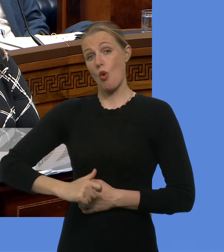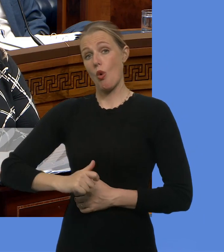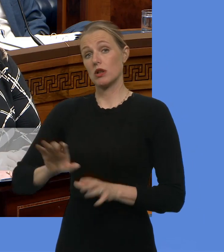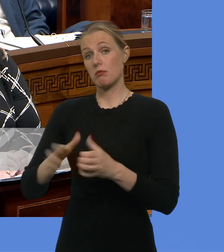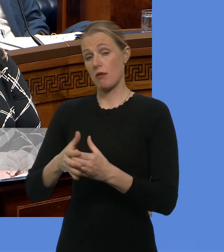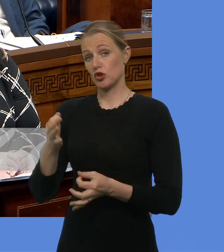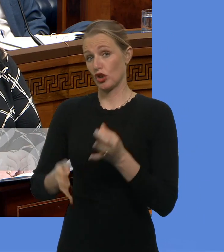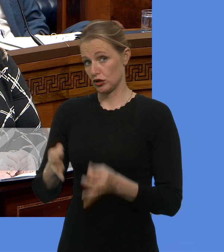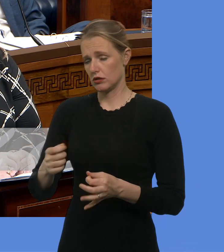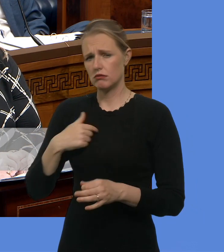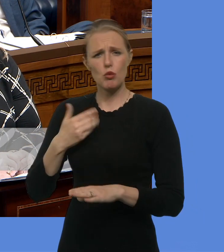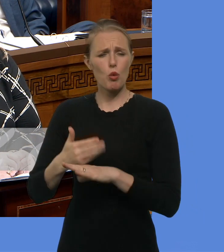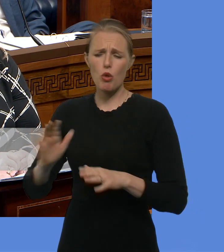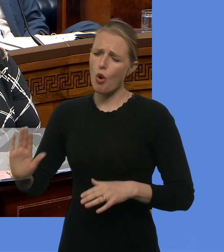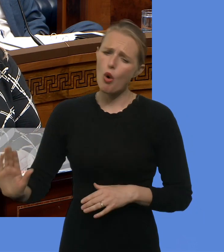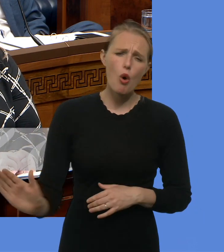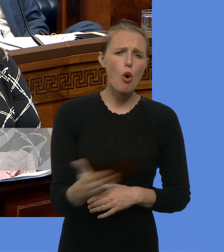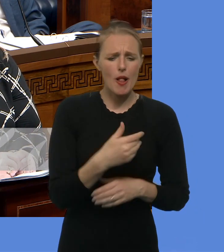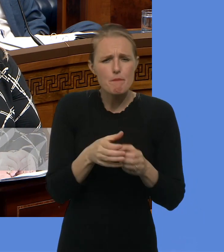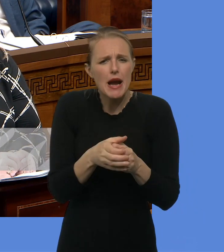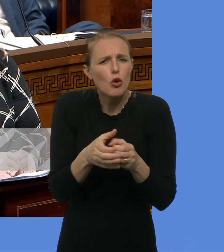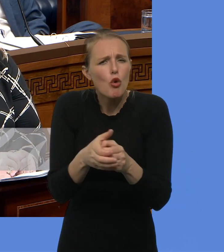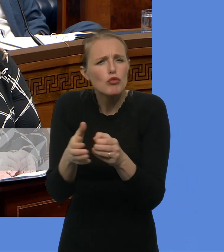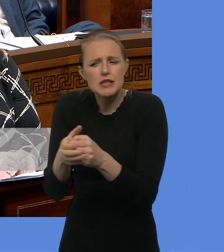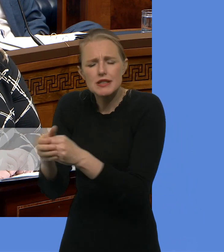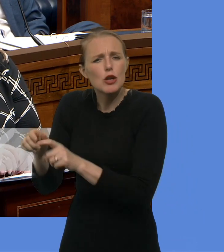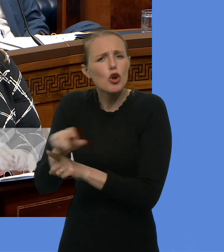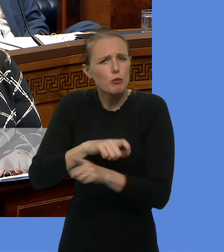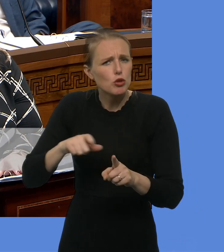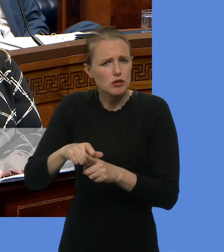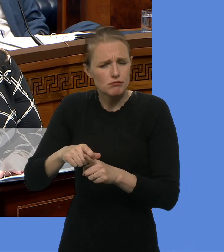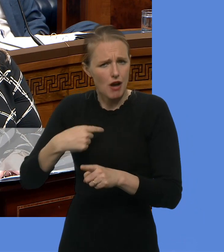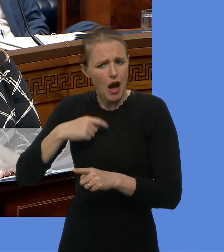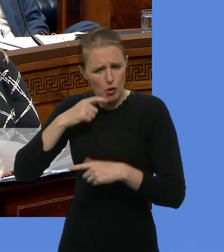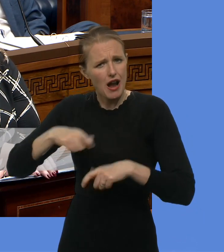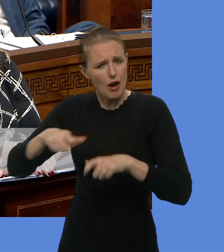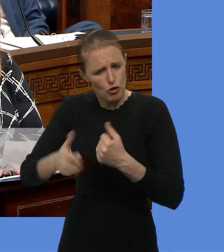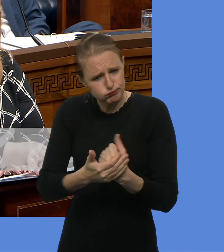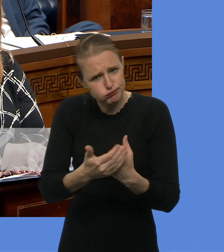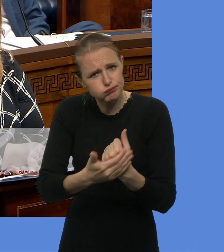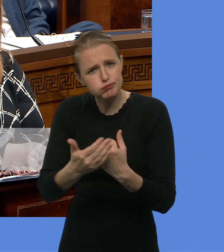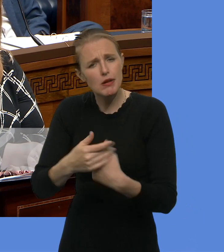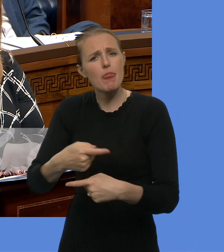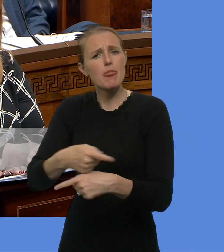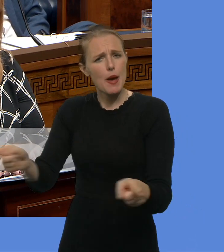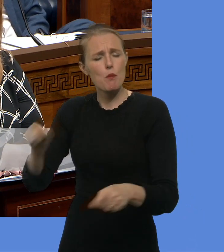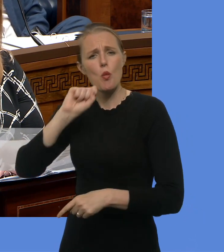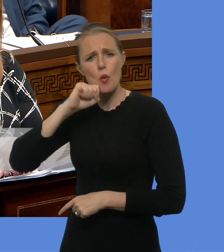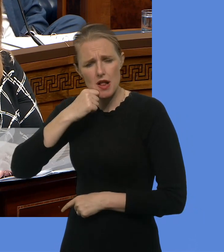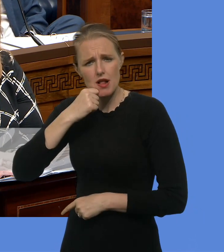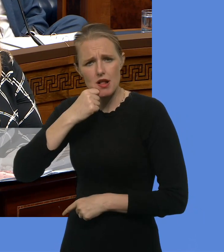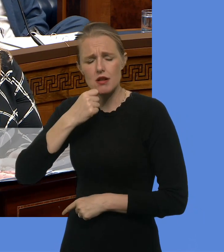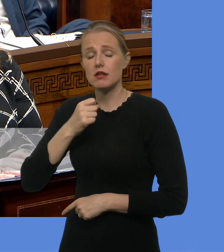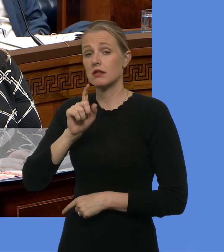we engage with all minority communities throughout Northern Ireland, and I will continue to do that and to provide them reassurance in the political